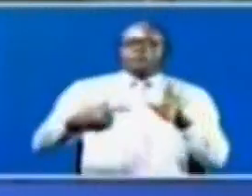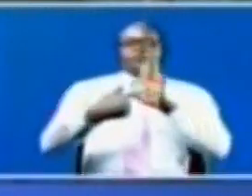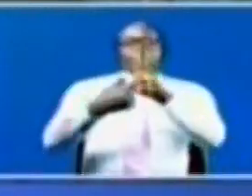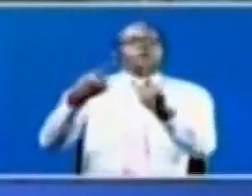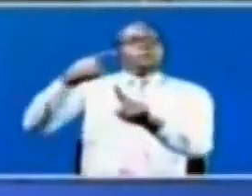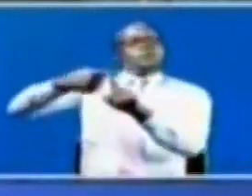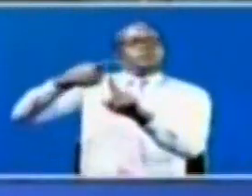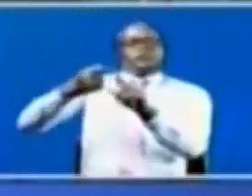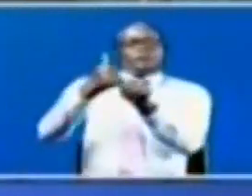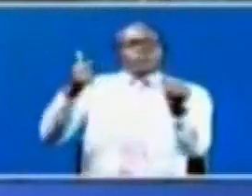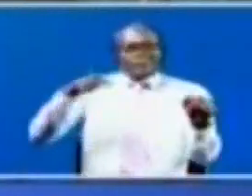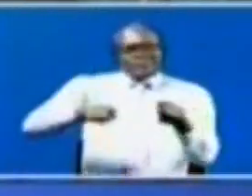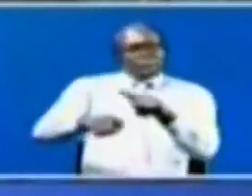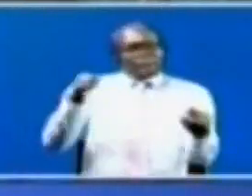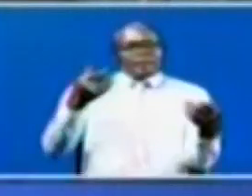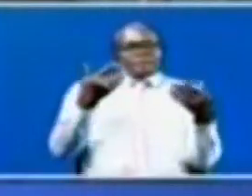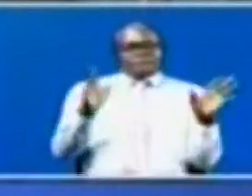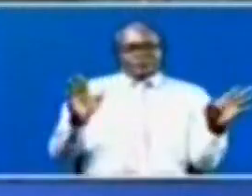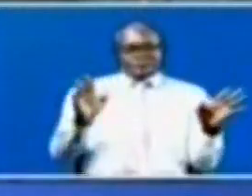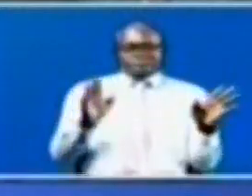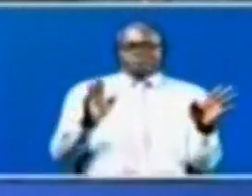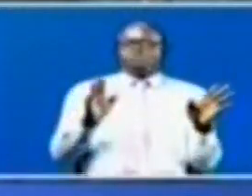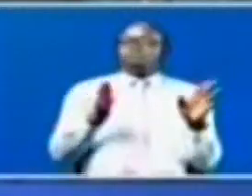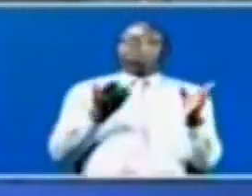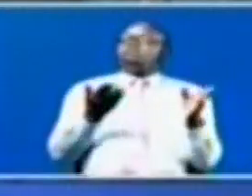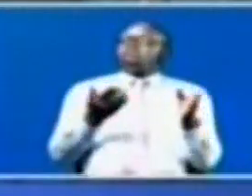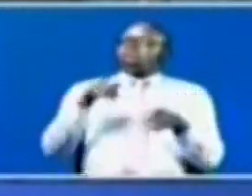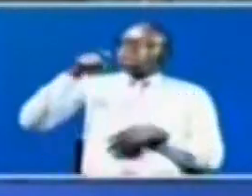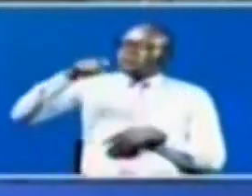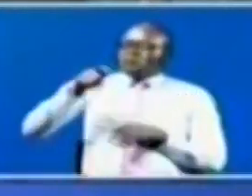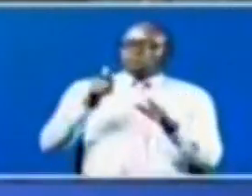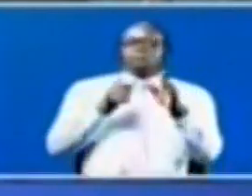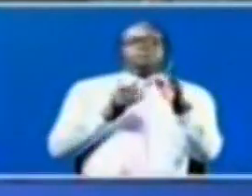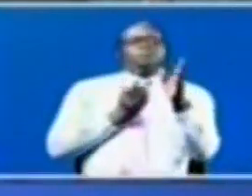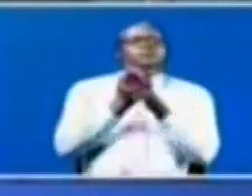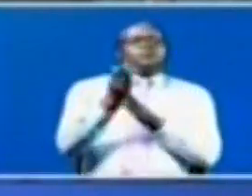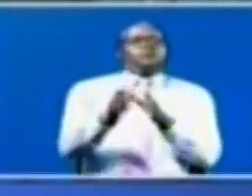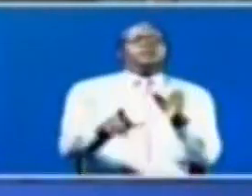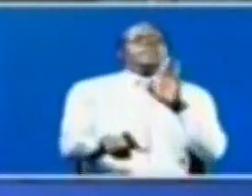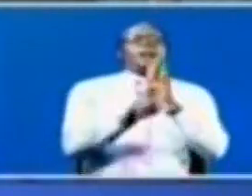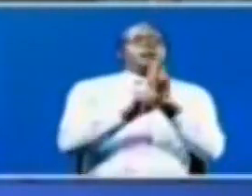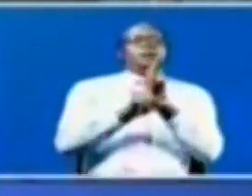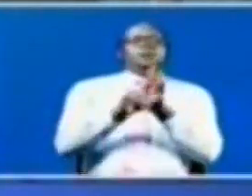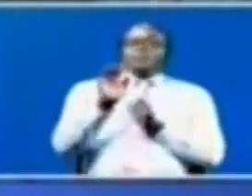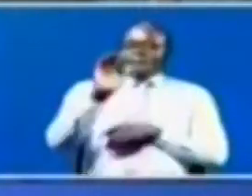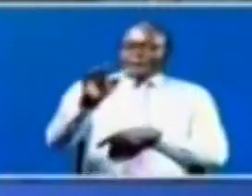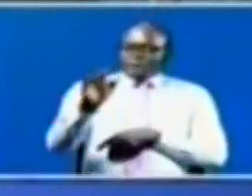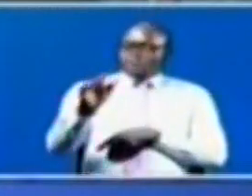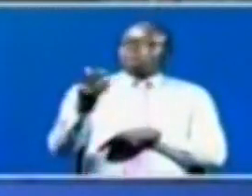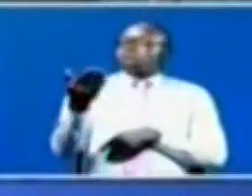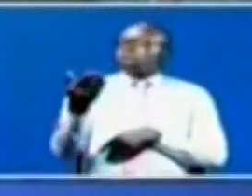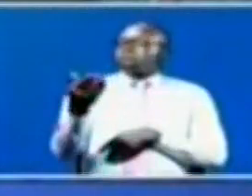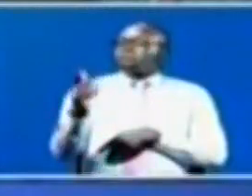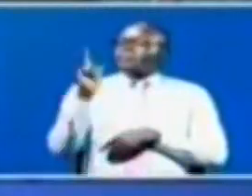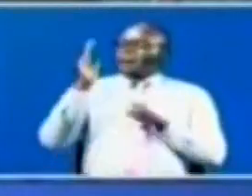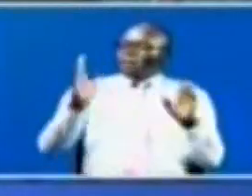to the satisfaction of the requirements of the law. I hereby reject the defense of the accused, Nahashon Mutua, and proceed